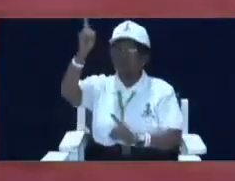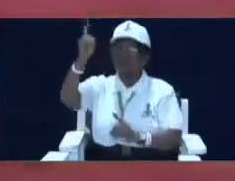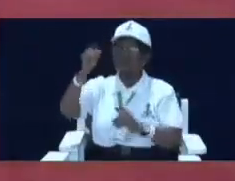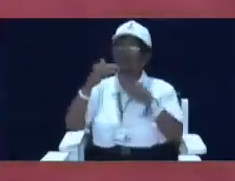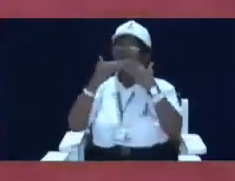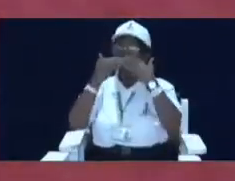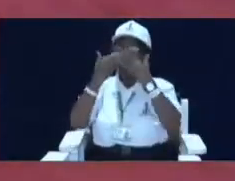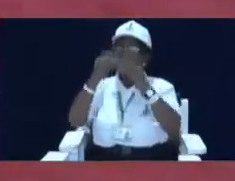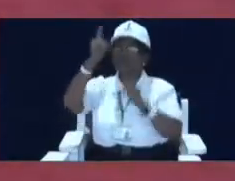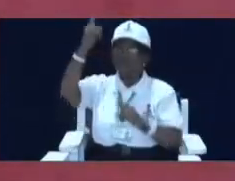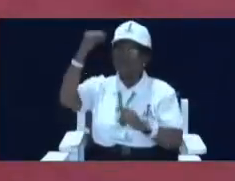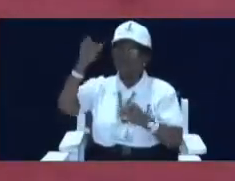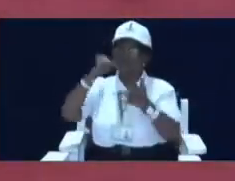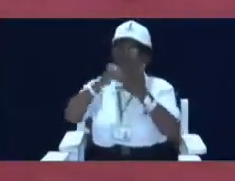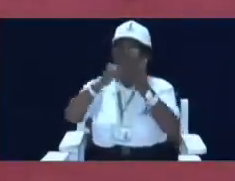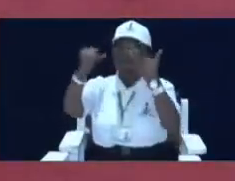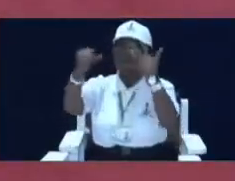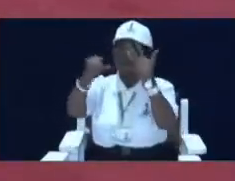Thank you for January.